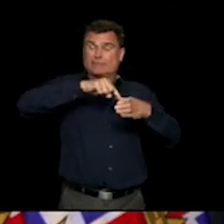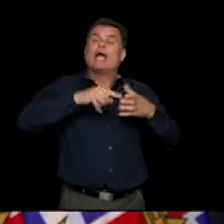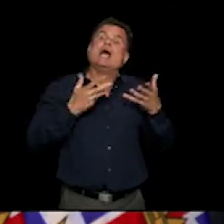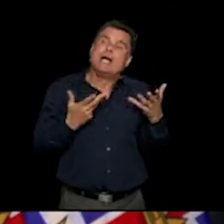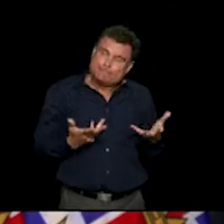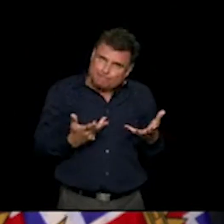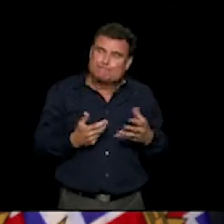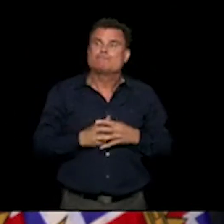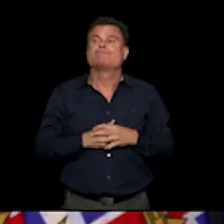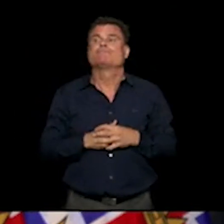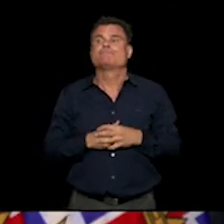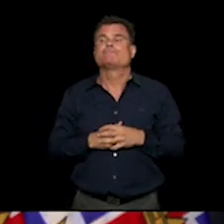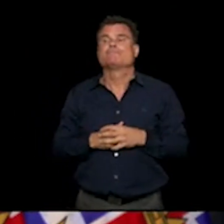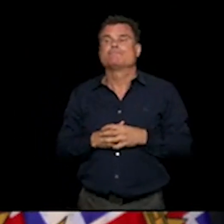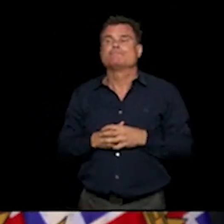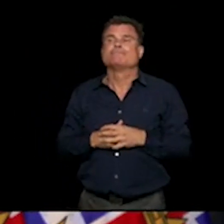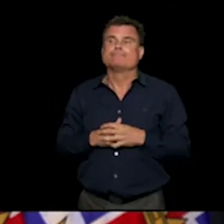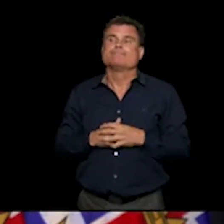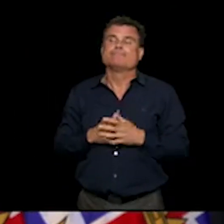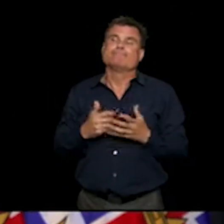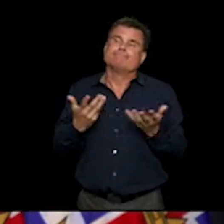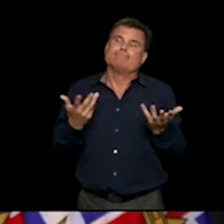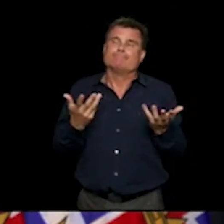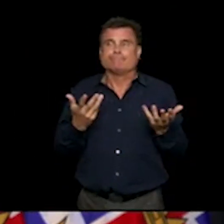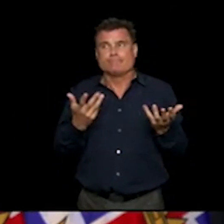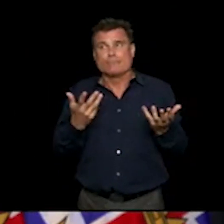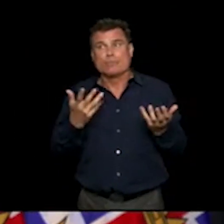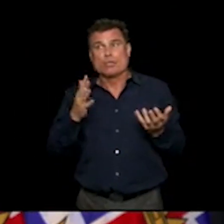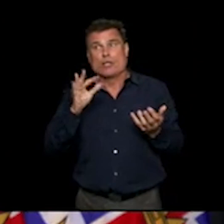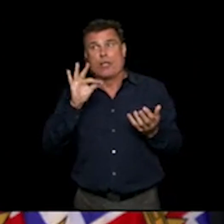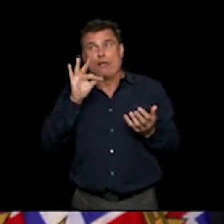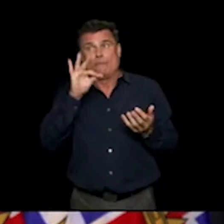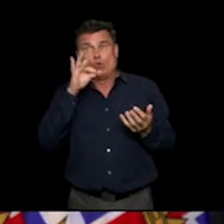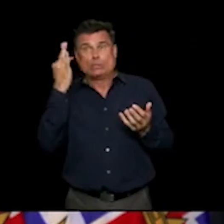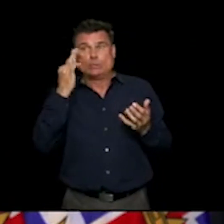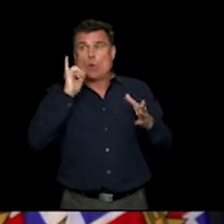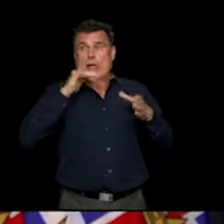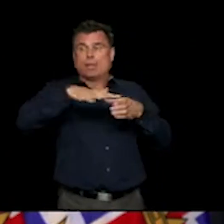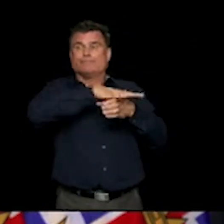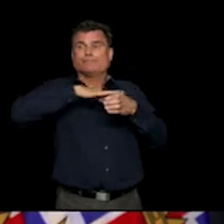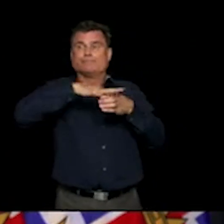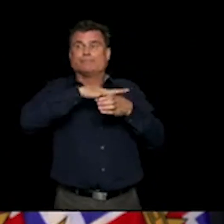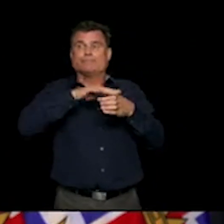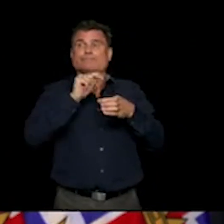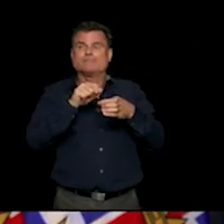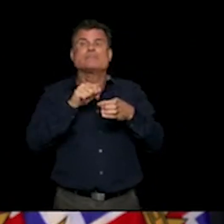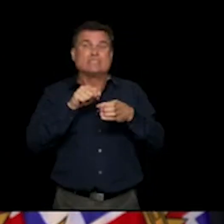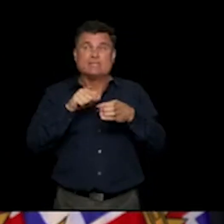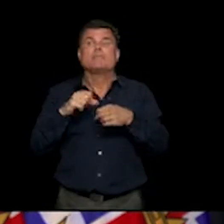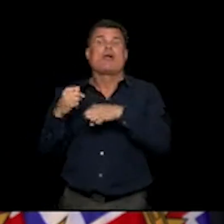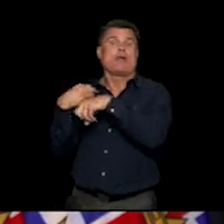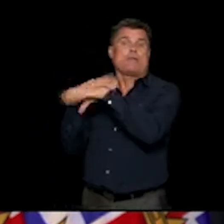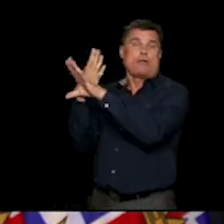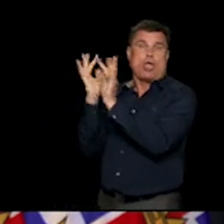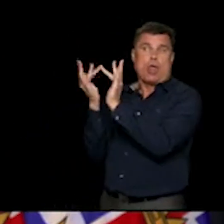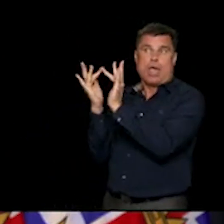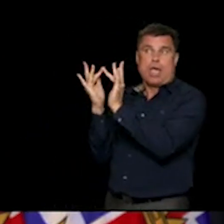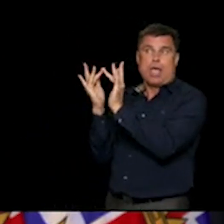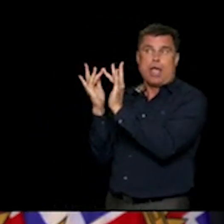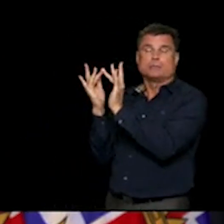immersion programs and its availability with regards to distributed learning, that's an area where the ministry is going to sit down